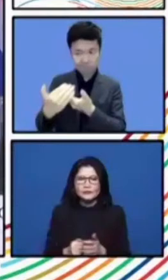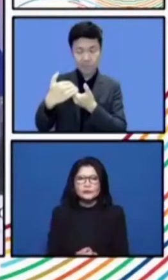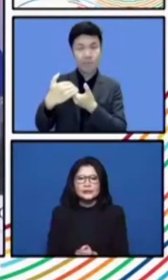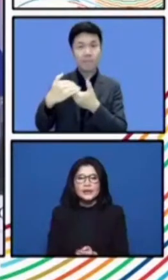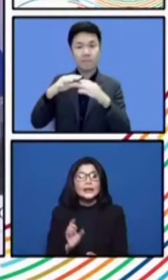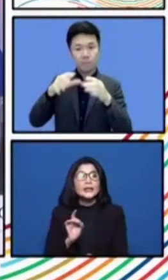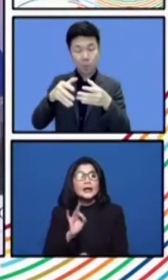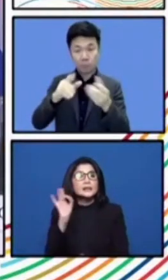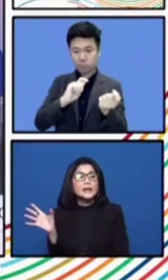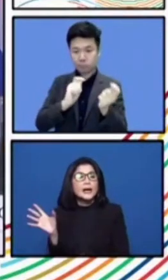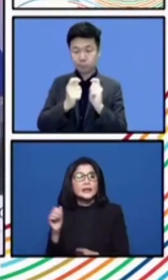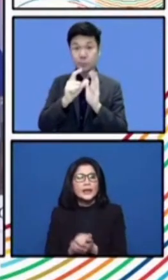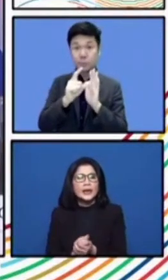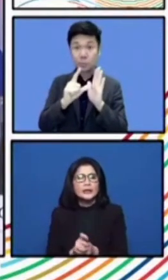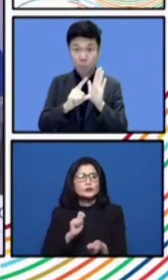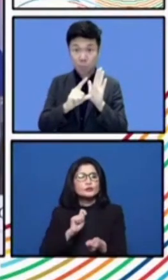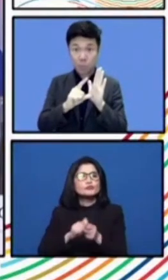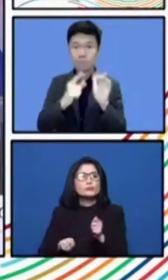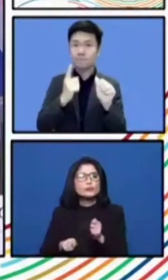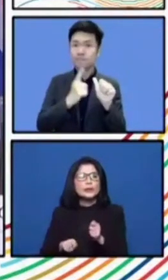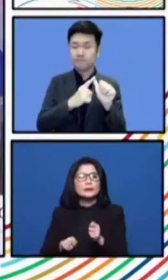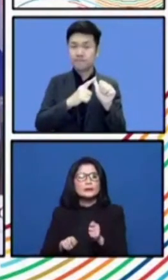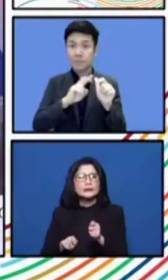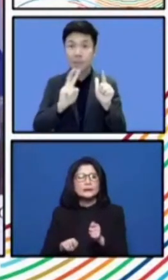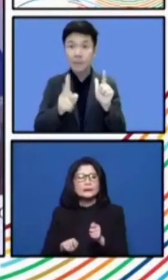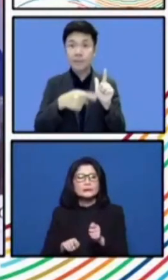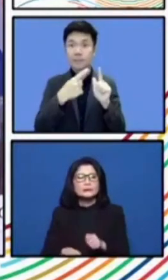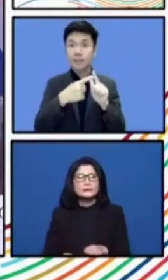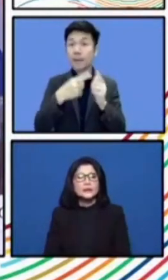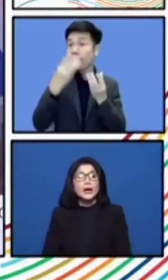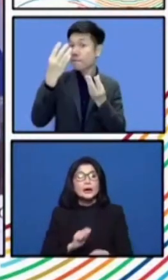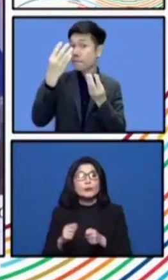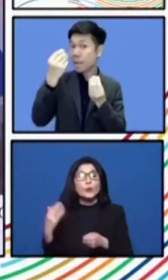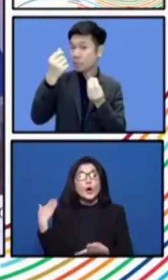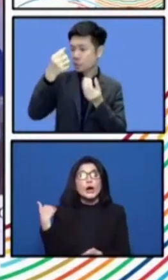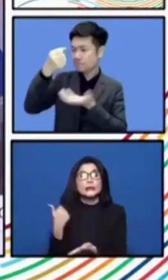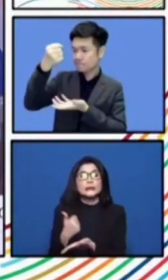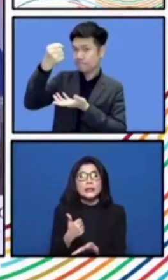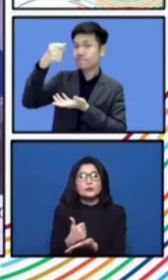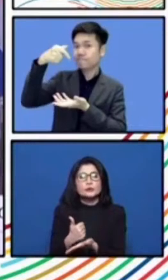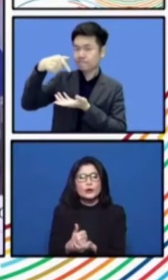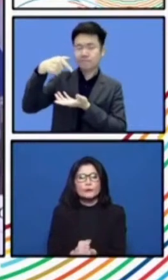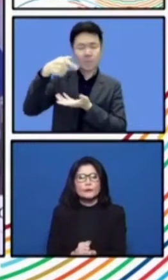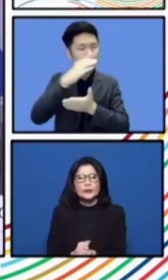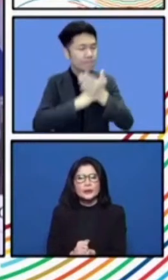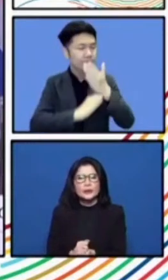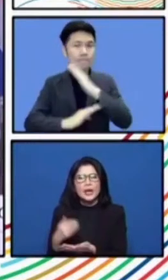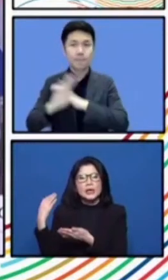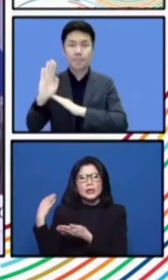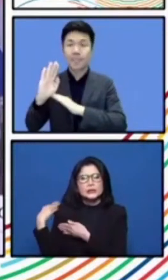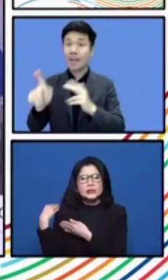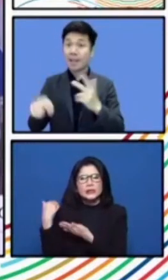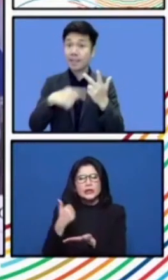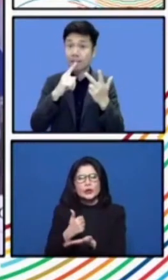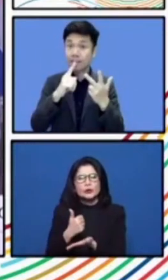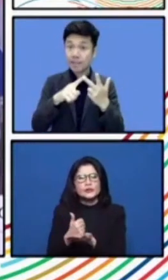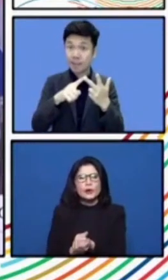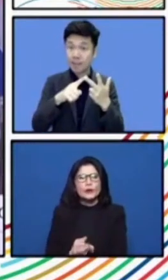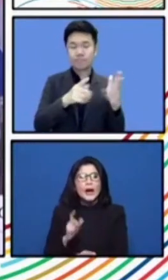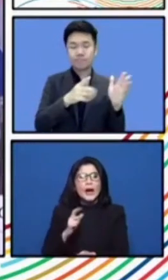create responsive budgetary on disability and also national and local action plan on persons with